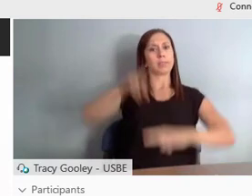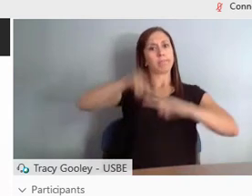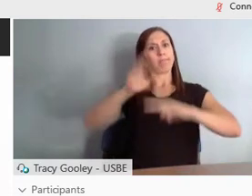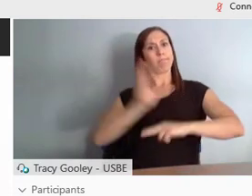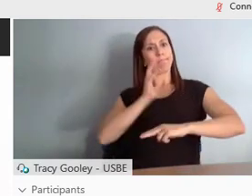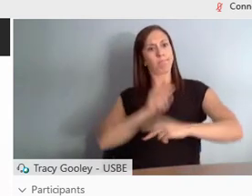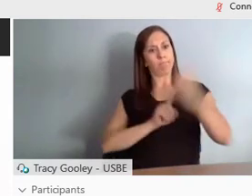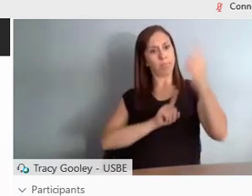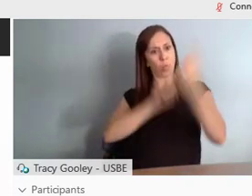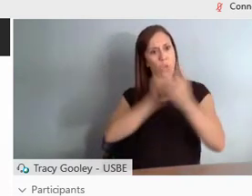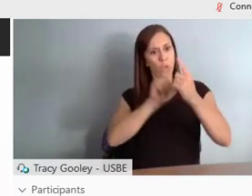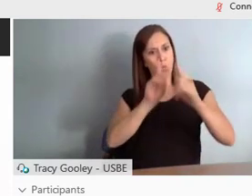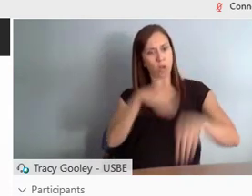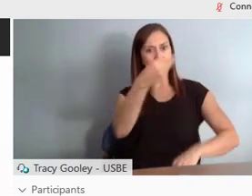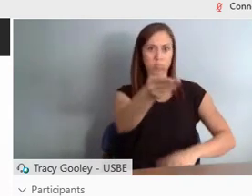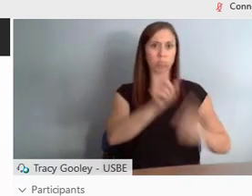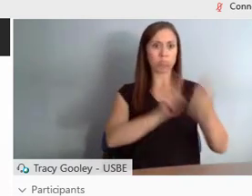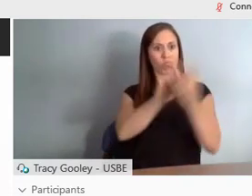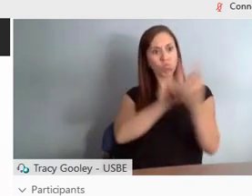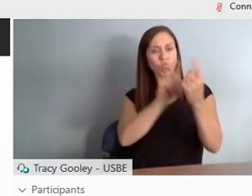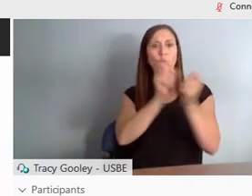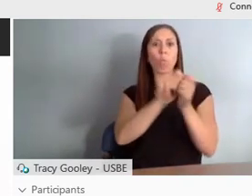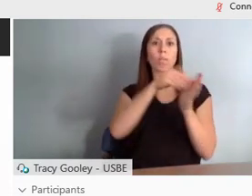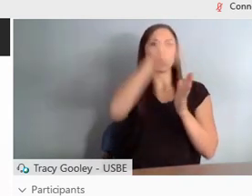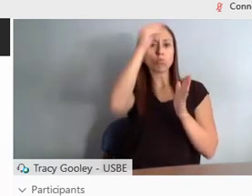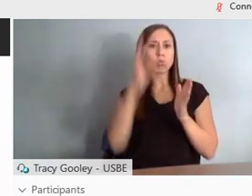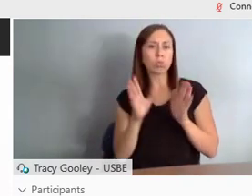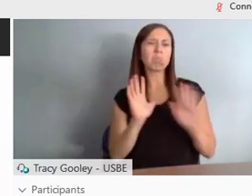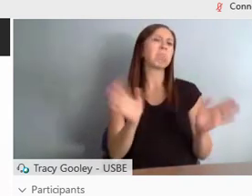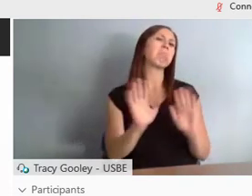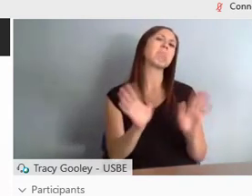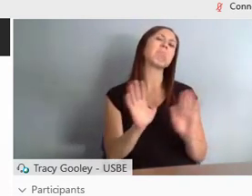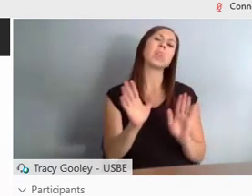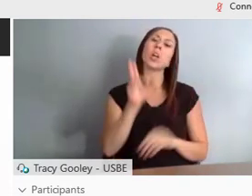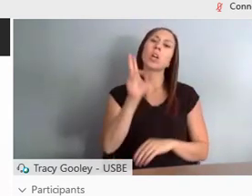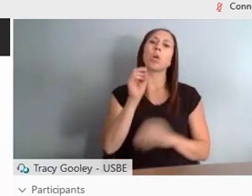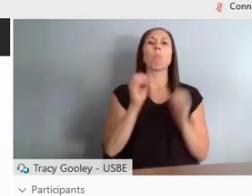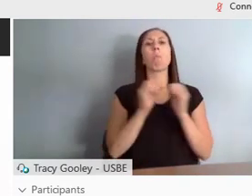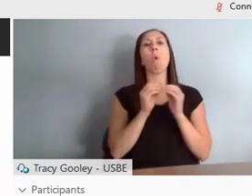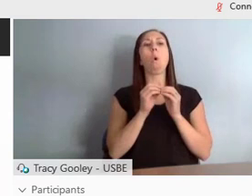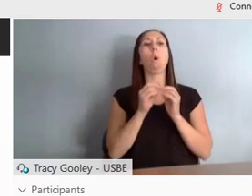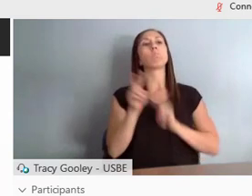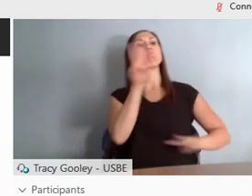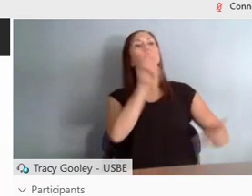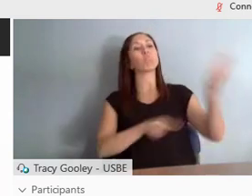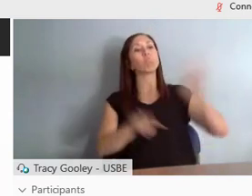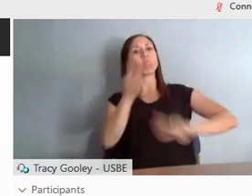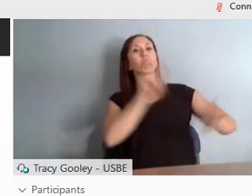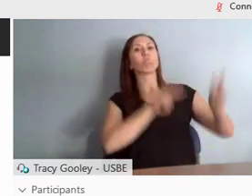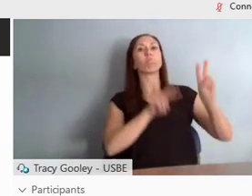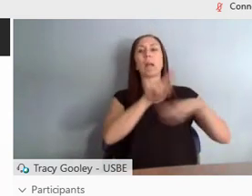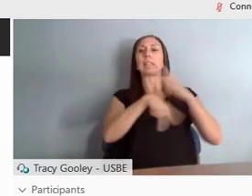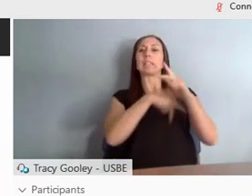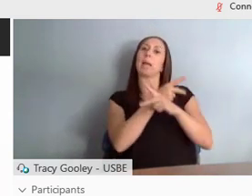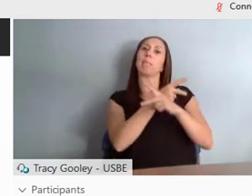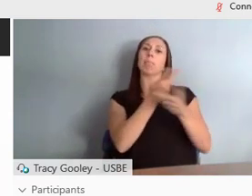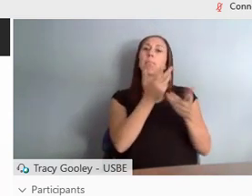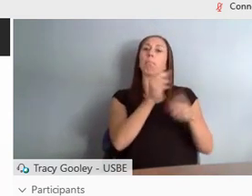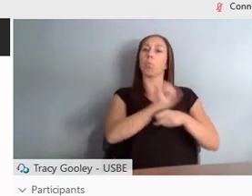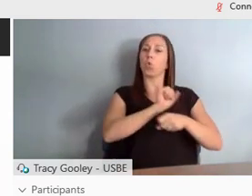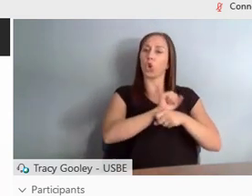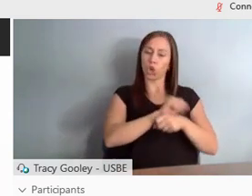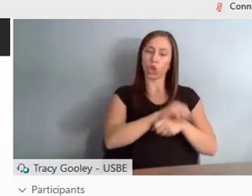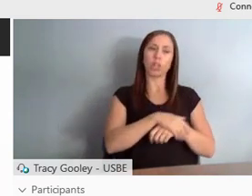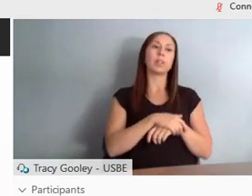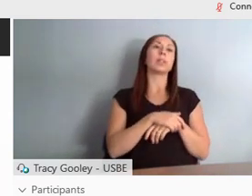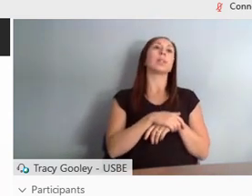and do one-on-one administration with a student. It really is meant to be sort of an observational type task.